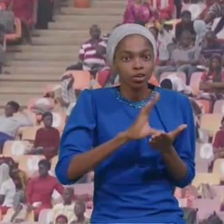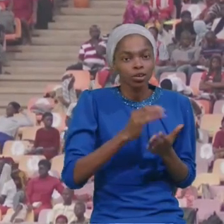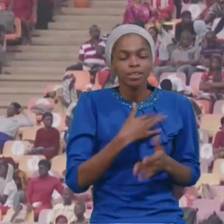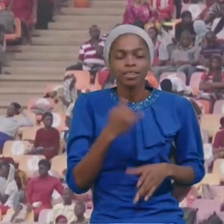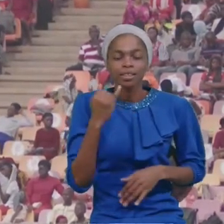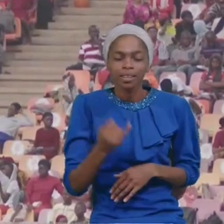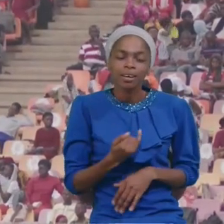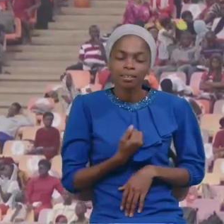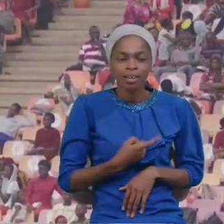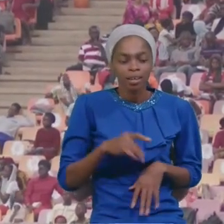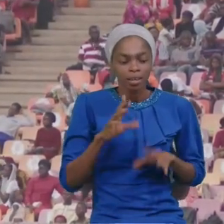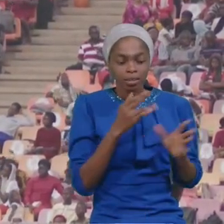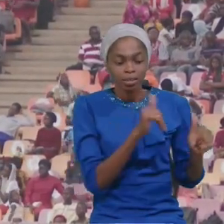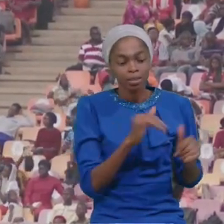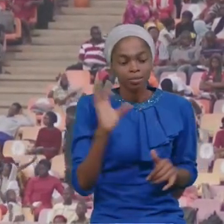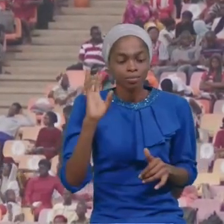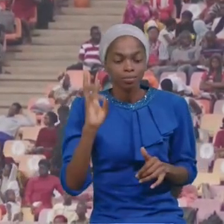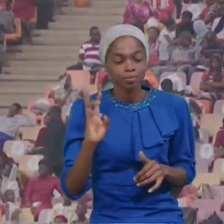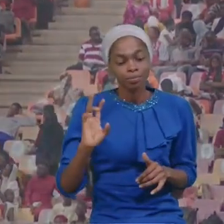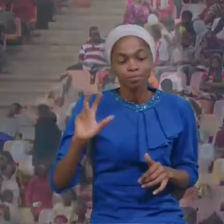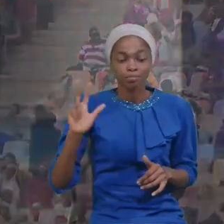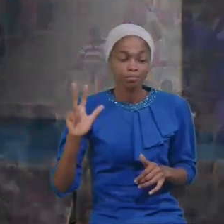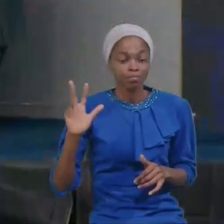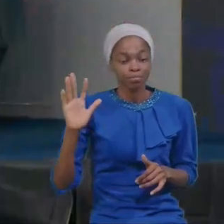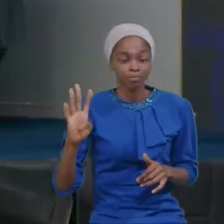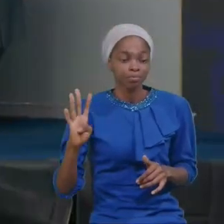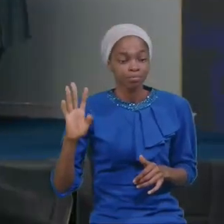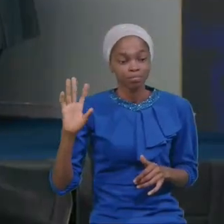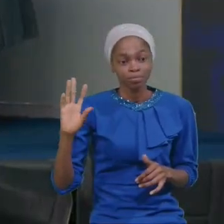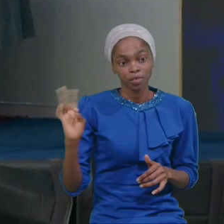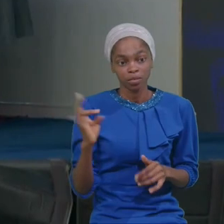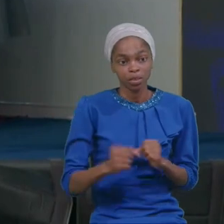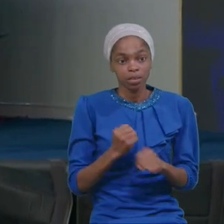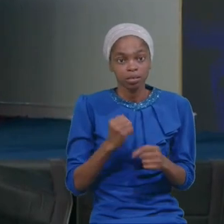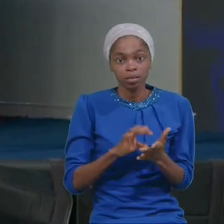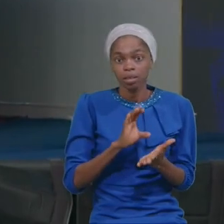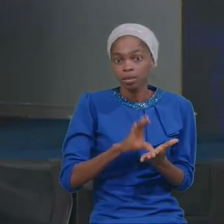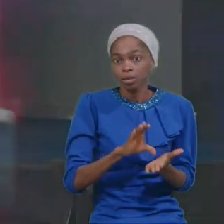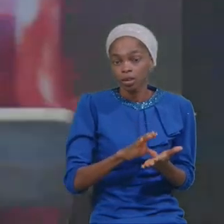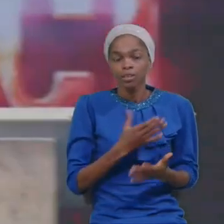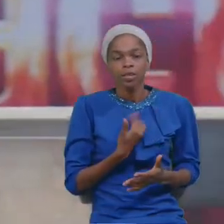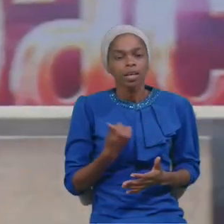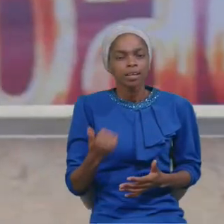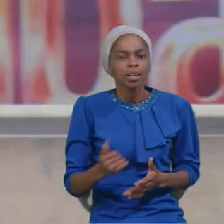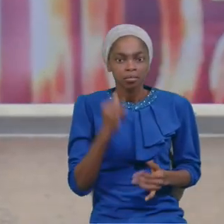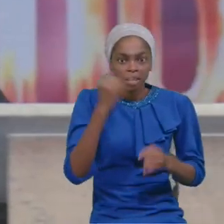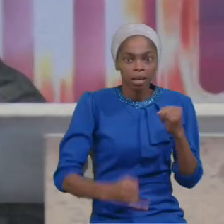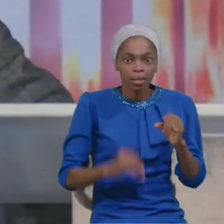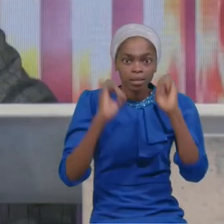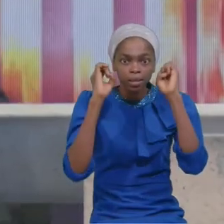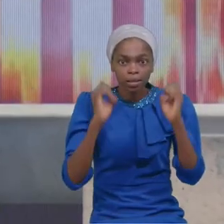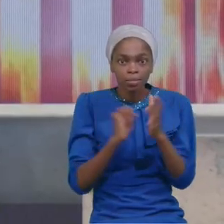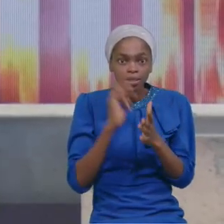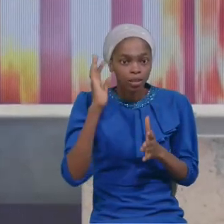will determine the result of all those 4, 5 years, 7 years in college is coming the